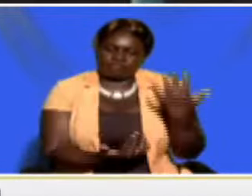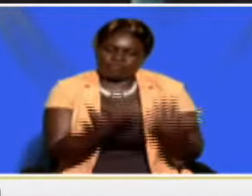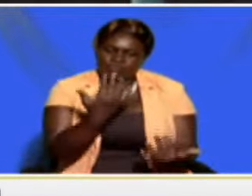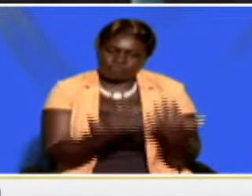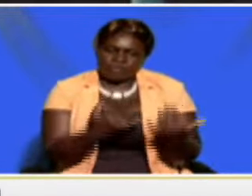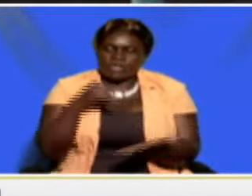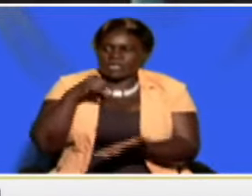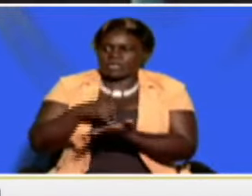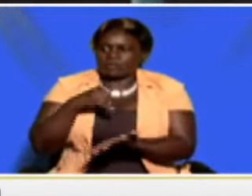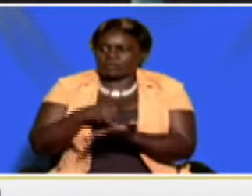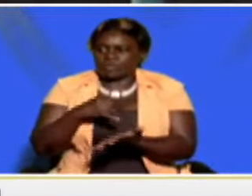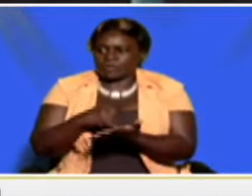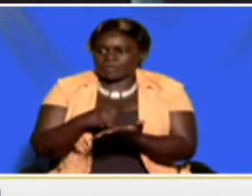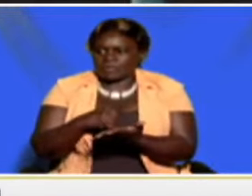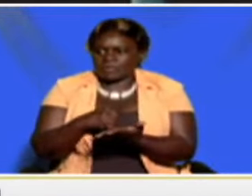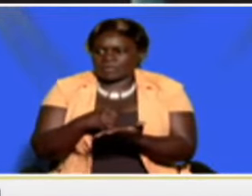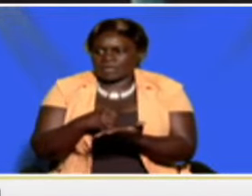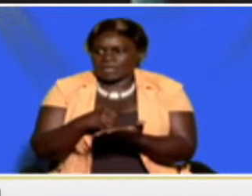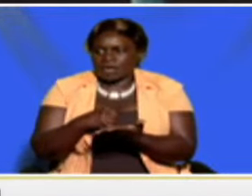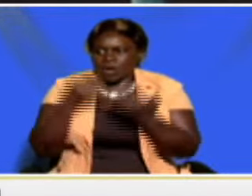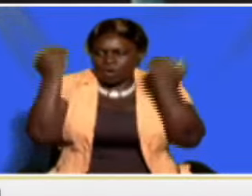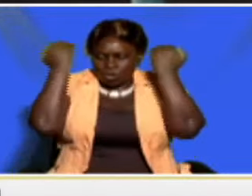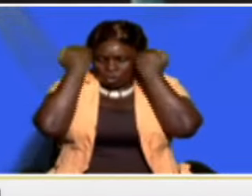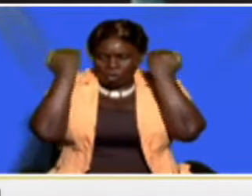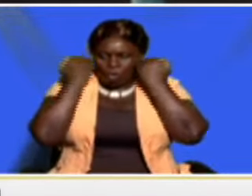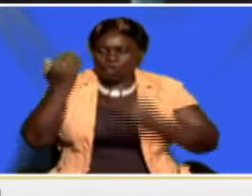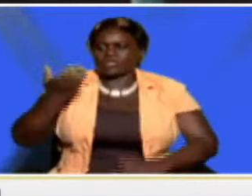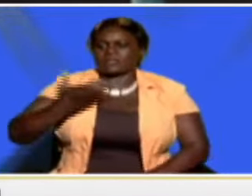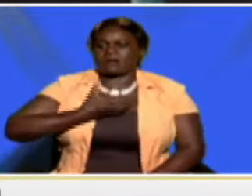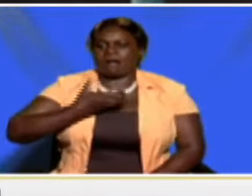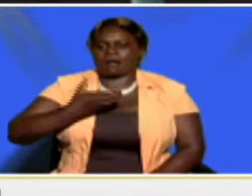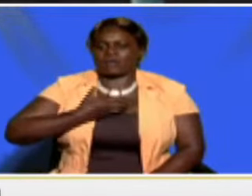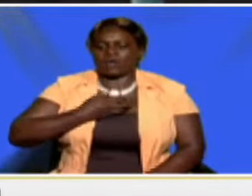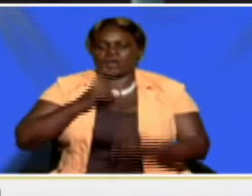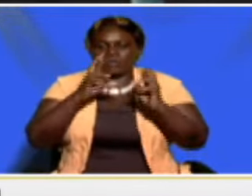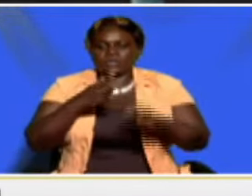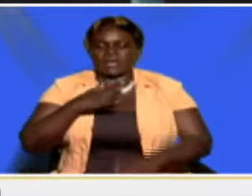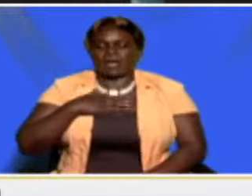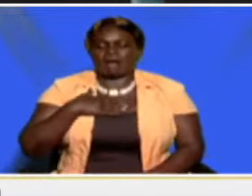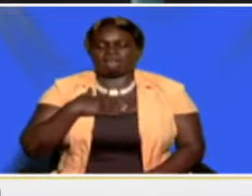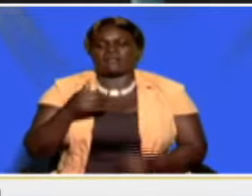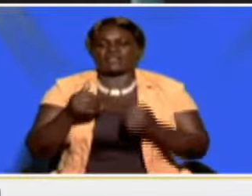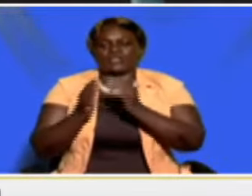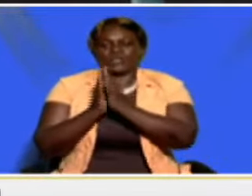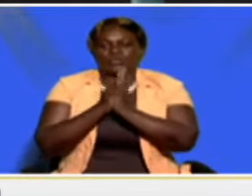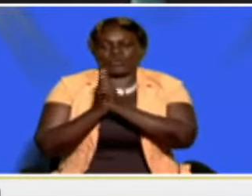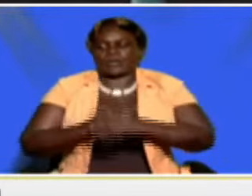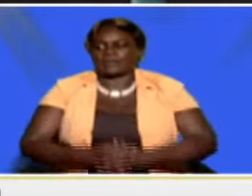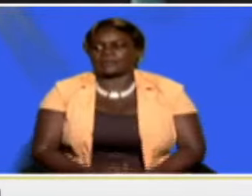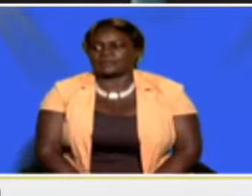youth, including the Eldoret Municipality Court. Our reporter, Federico Luoch, with that story.